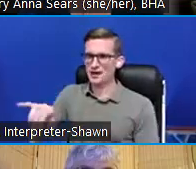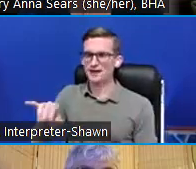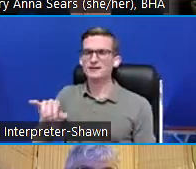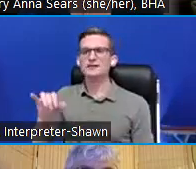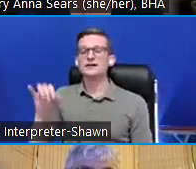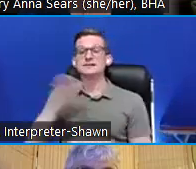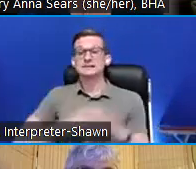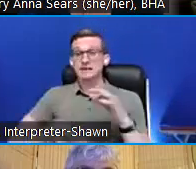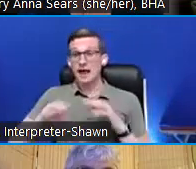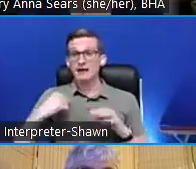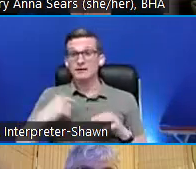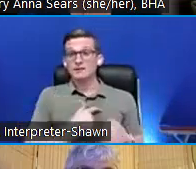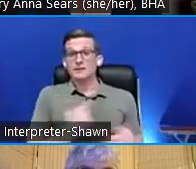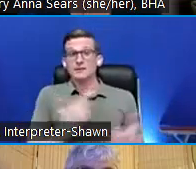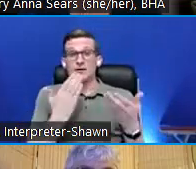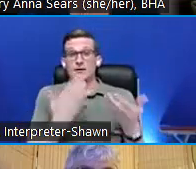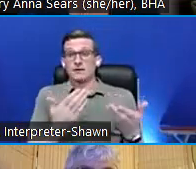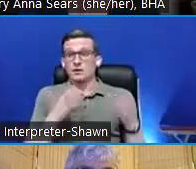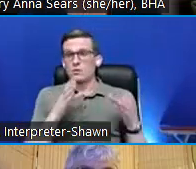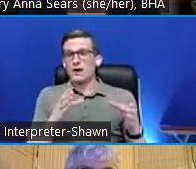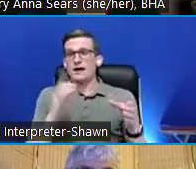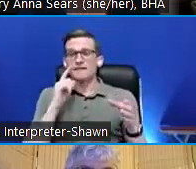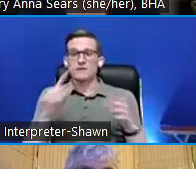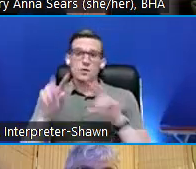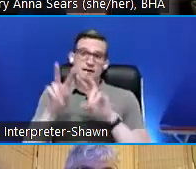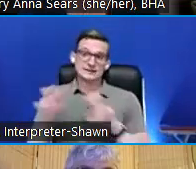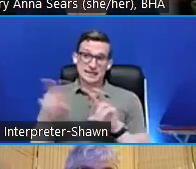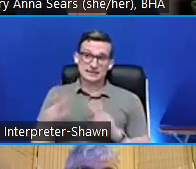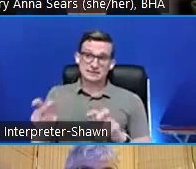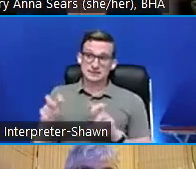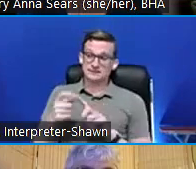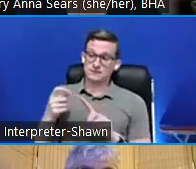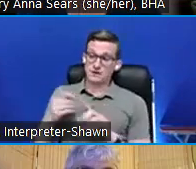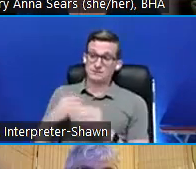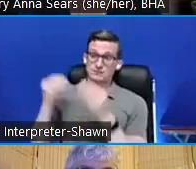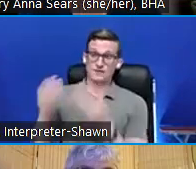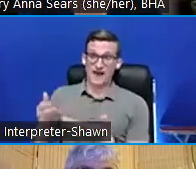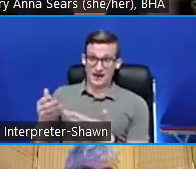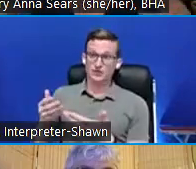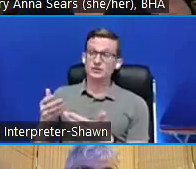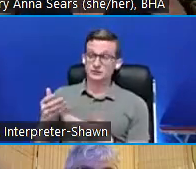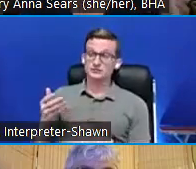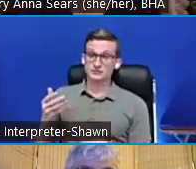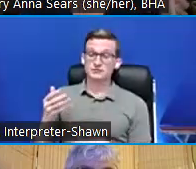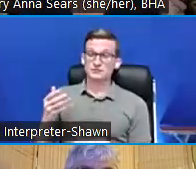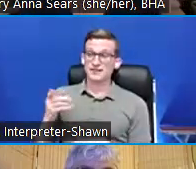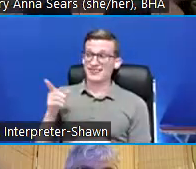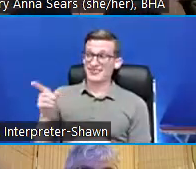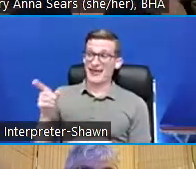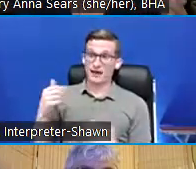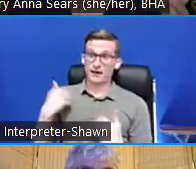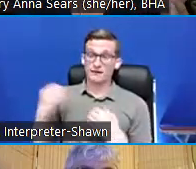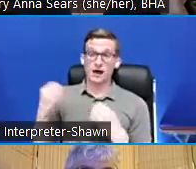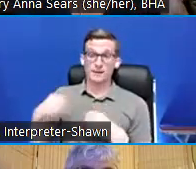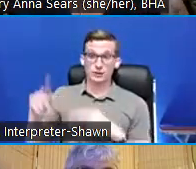a way to really make sure that the assessment that the provider completes they have the opportunity and